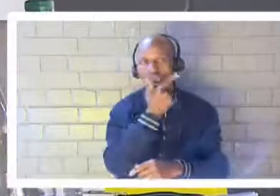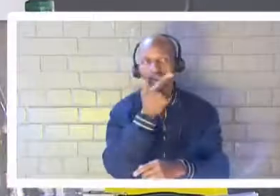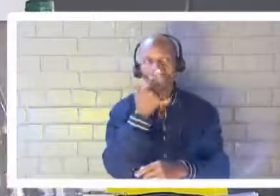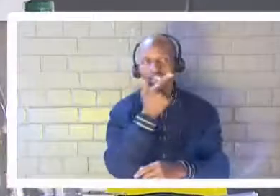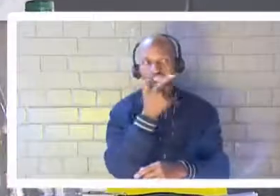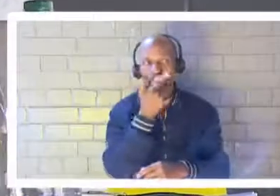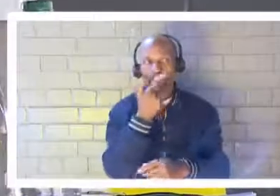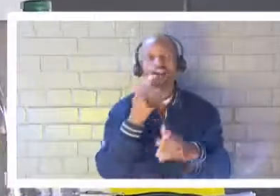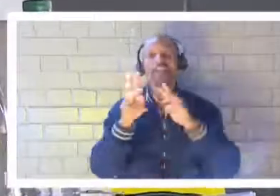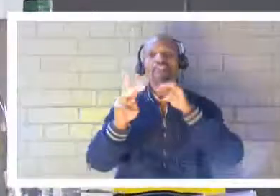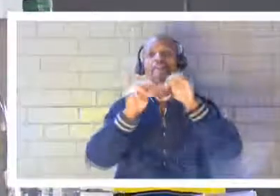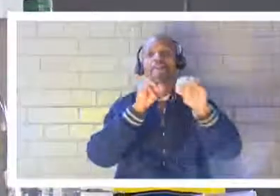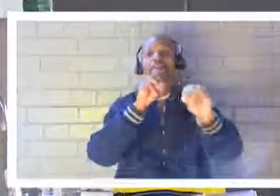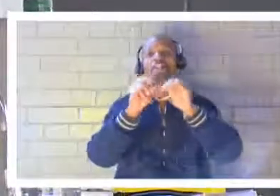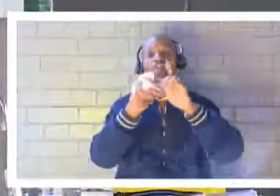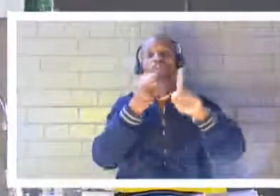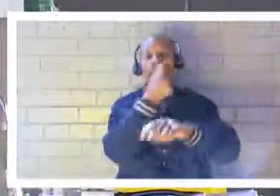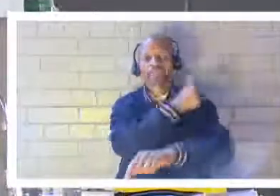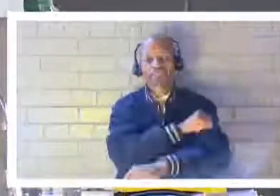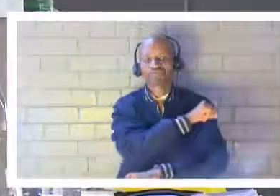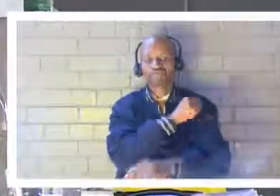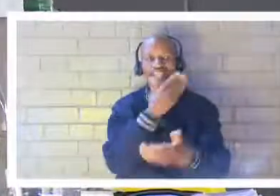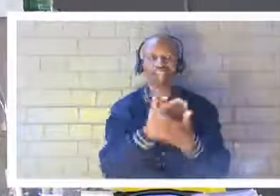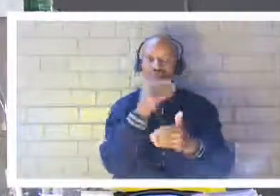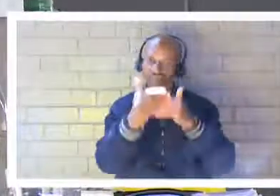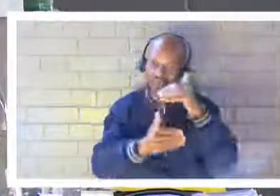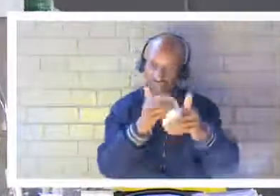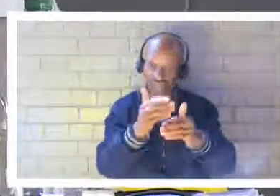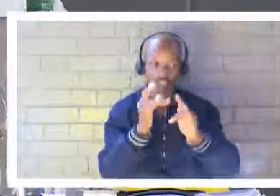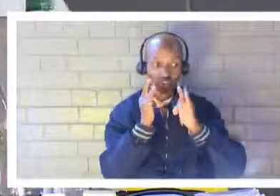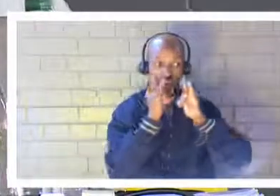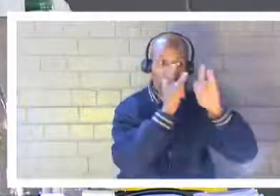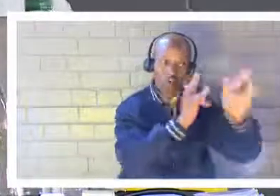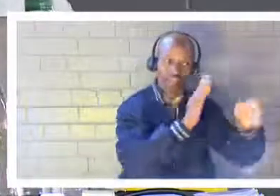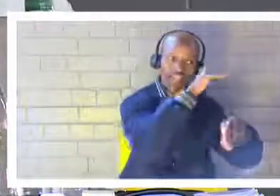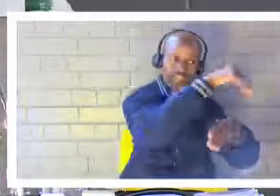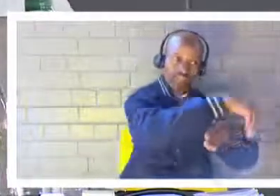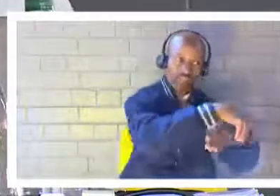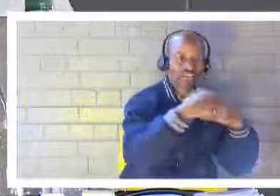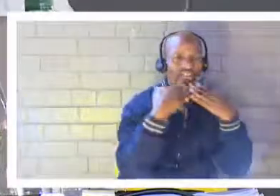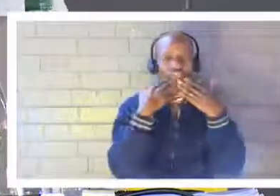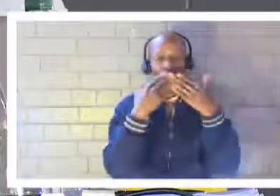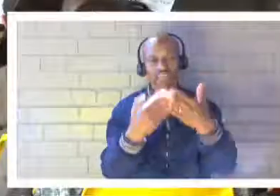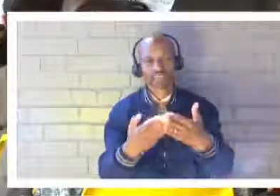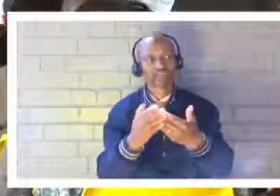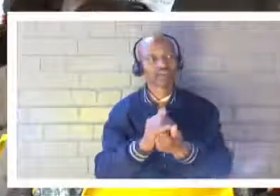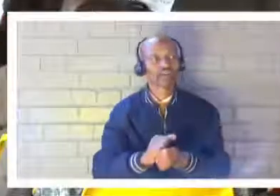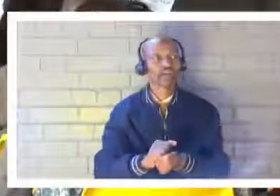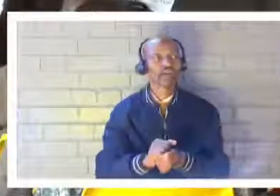the management from the hospital can proceed to the hall next door. Thanks.